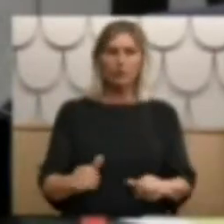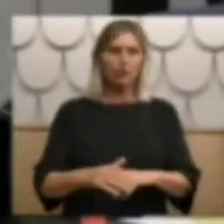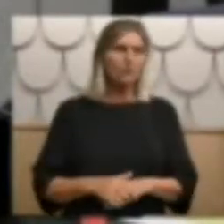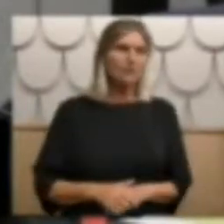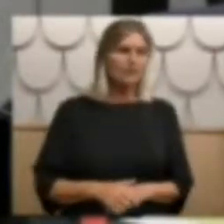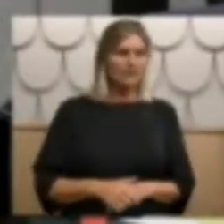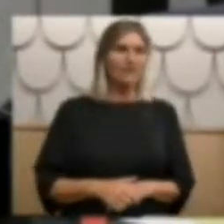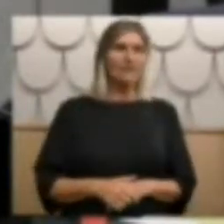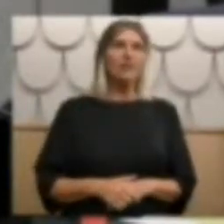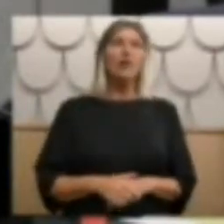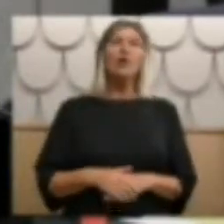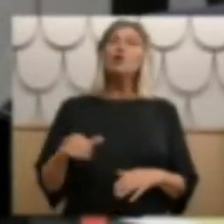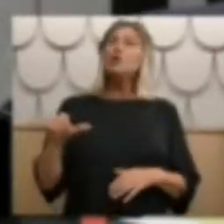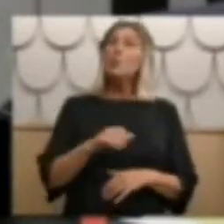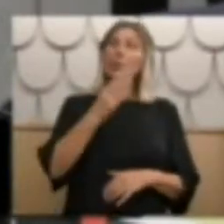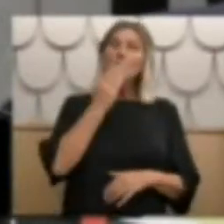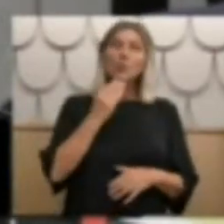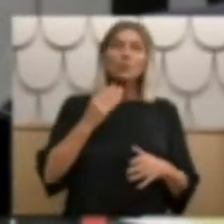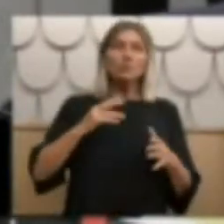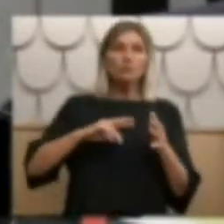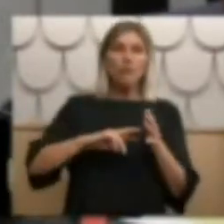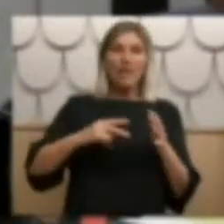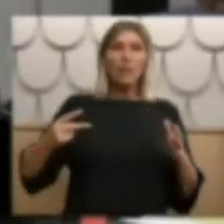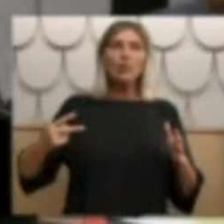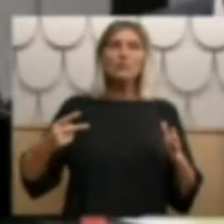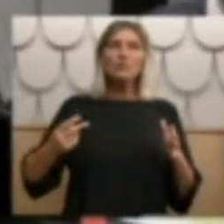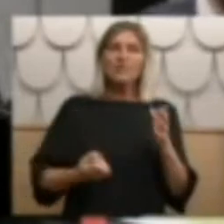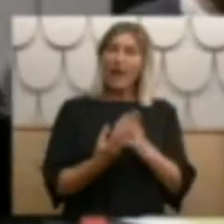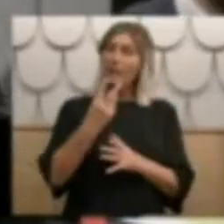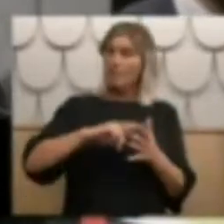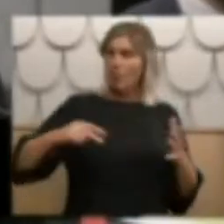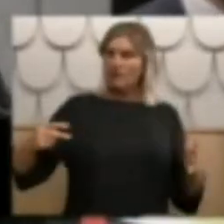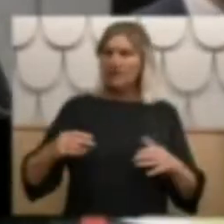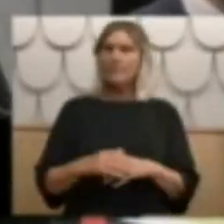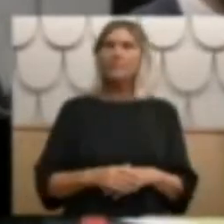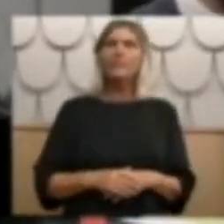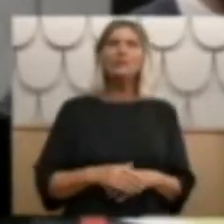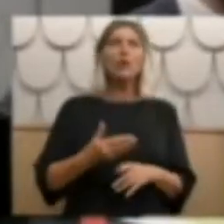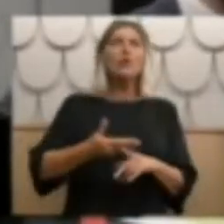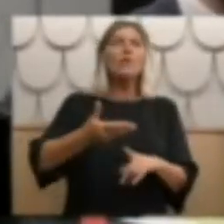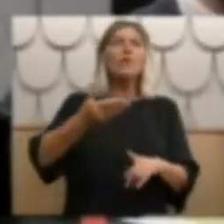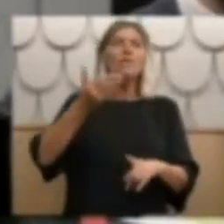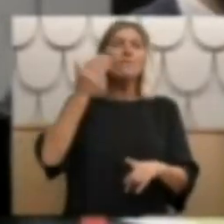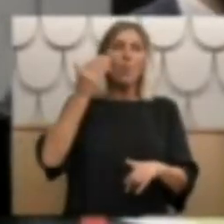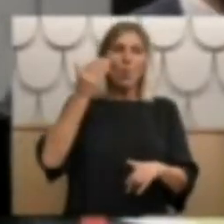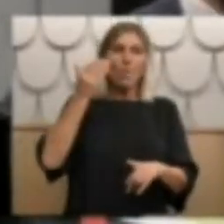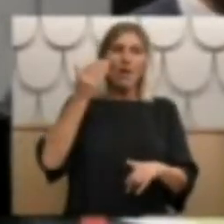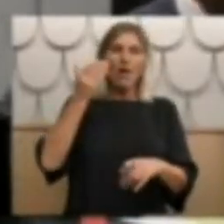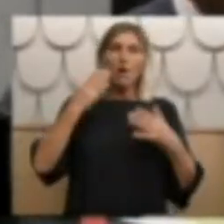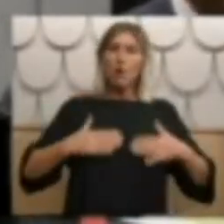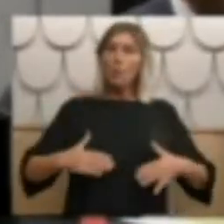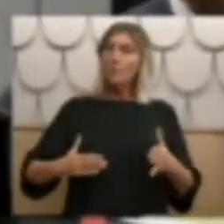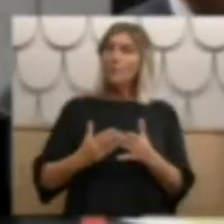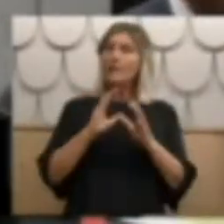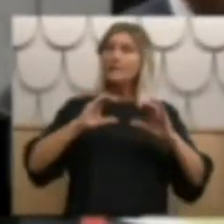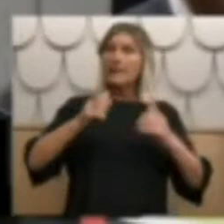stage onwards. And the former Chief Human Rights Commissioner, who gave evidence at the first hearing, demonstrates that there's